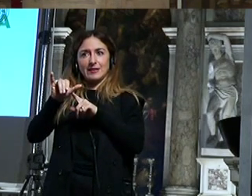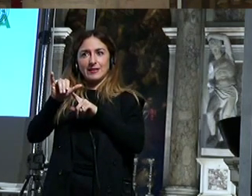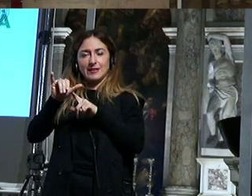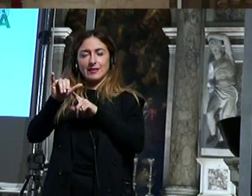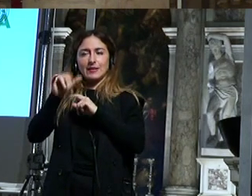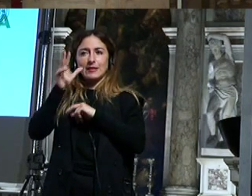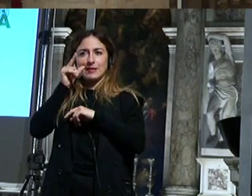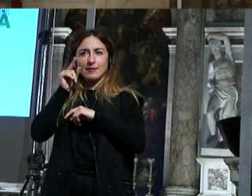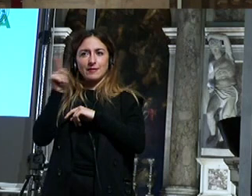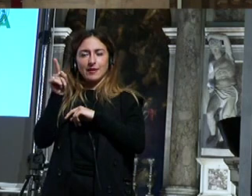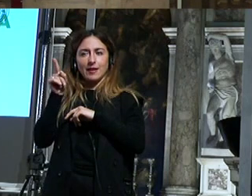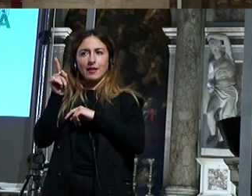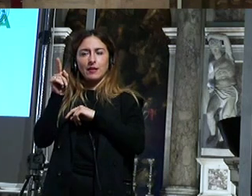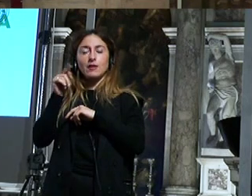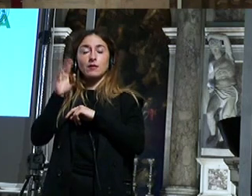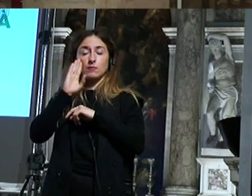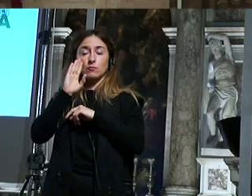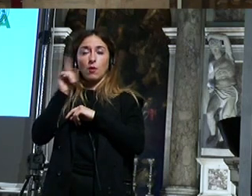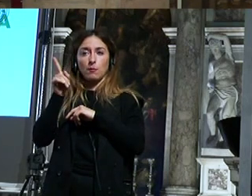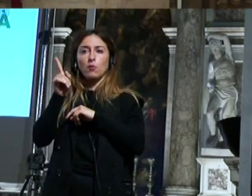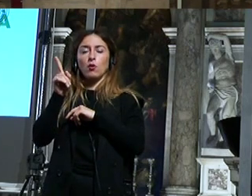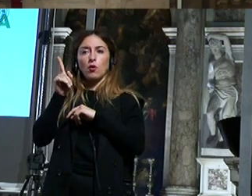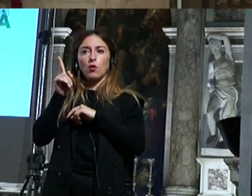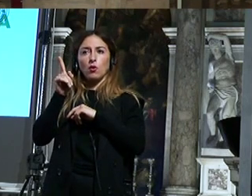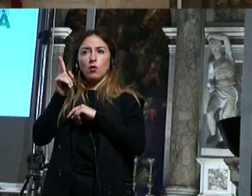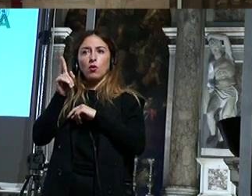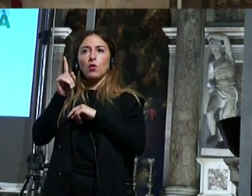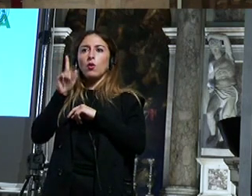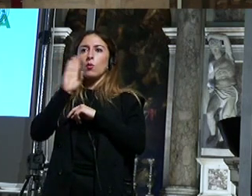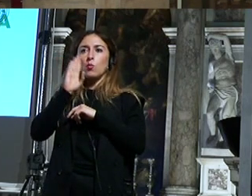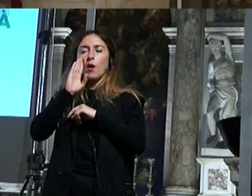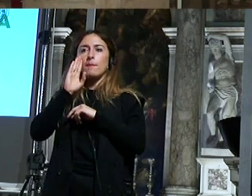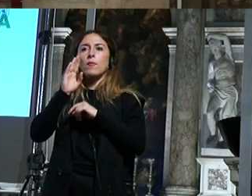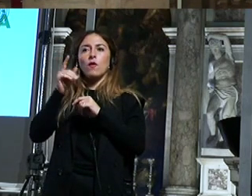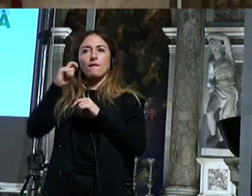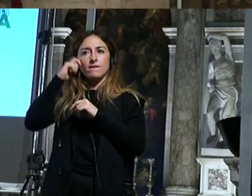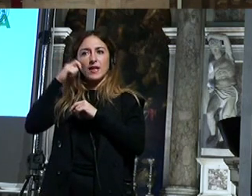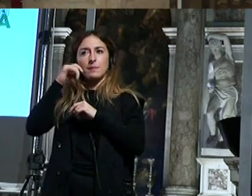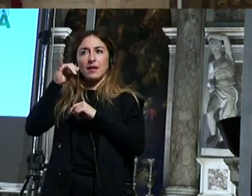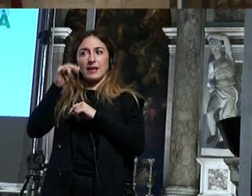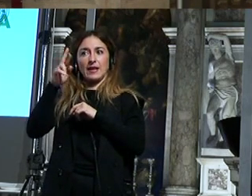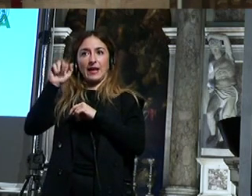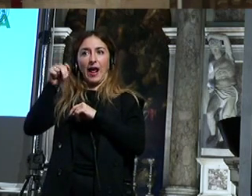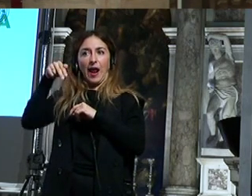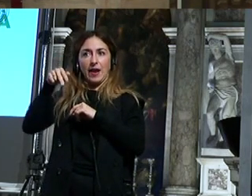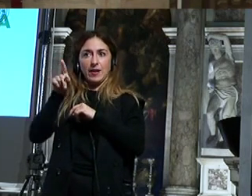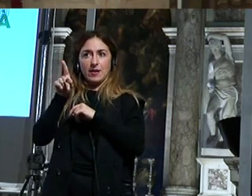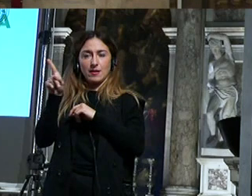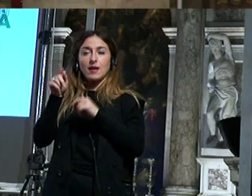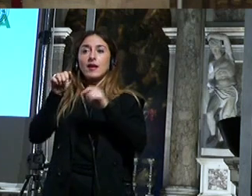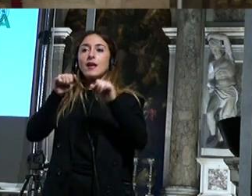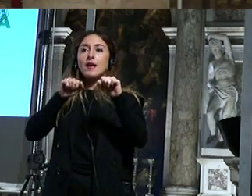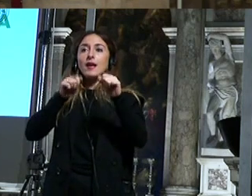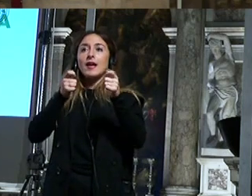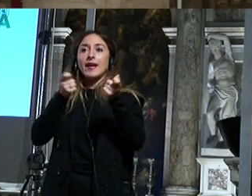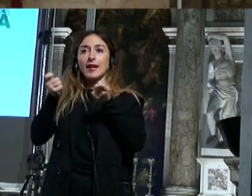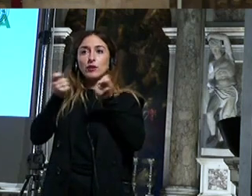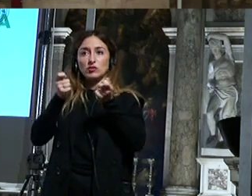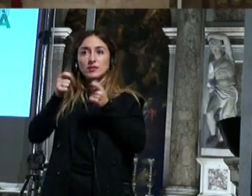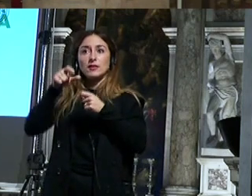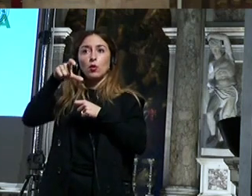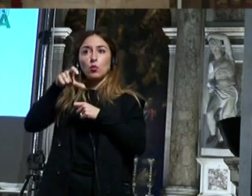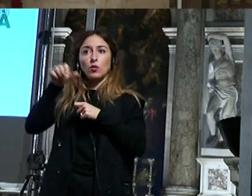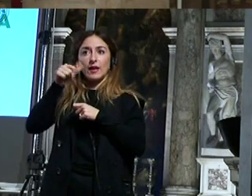actor in a film directed by Kiarostami called Taste of Cherry. And in a sense,